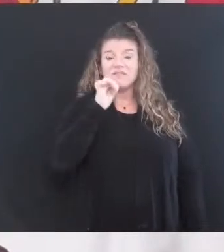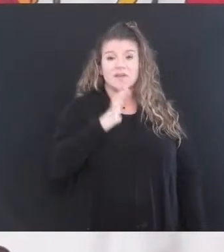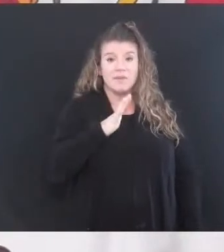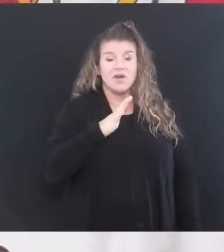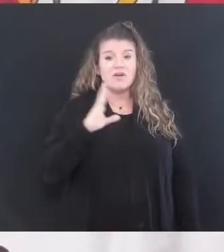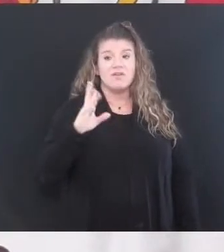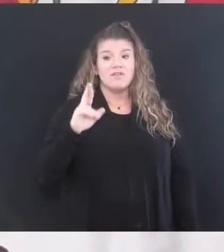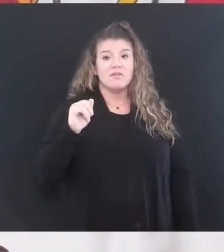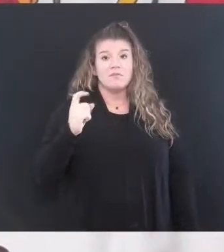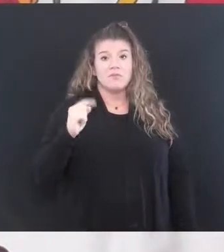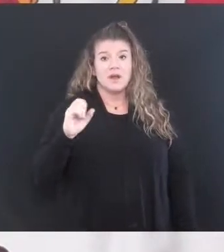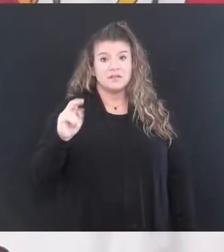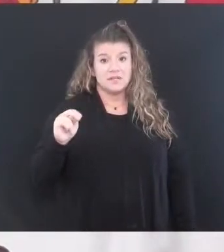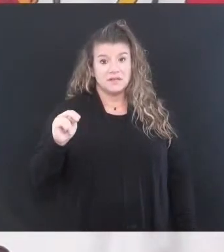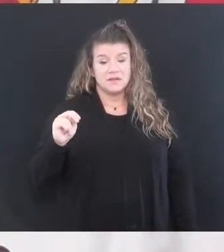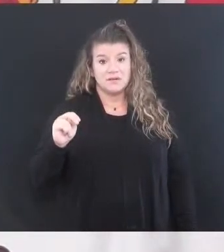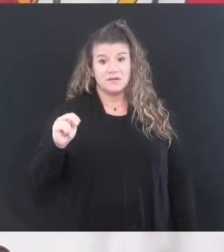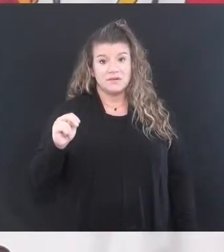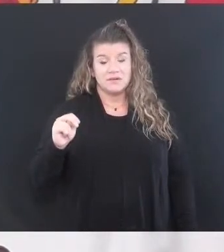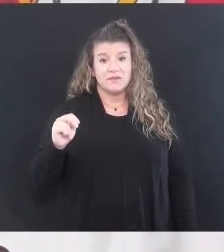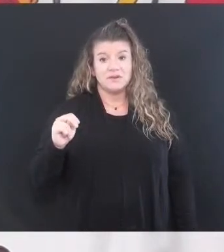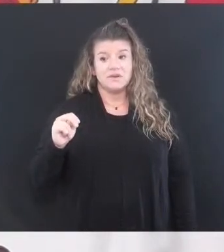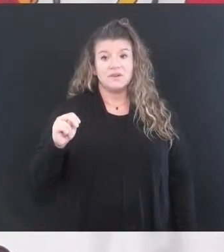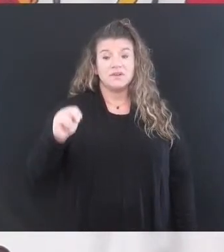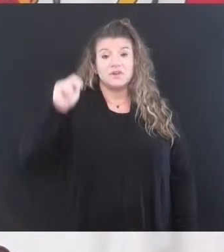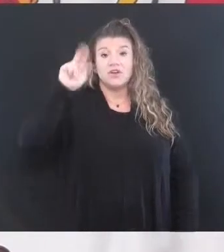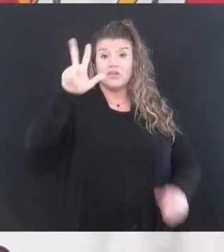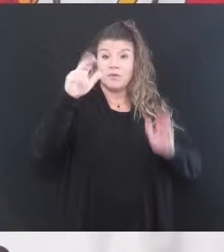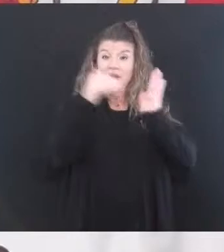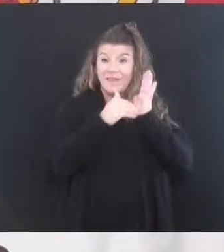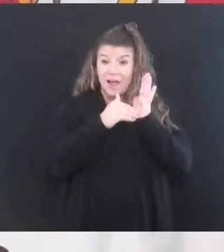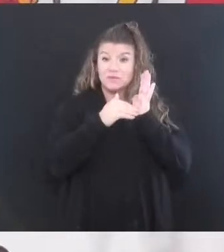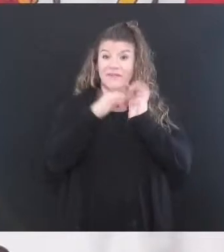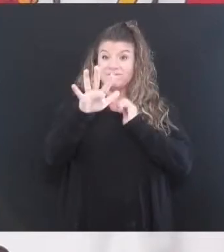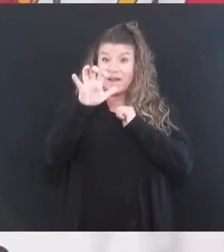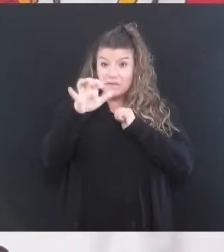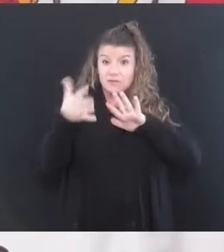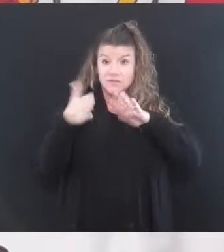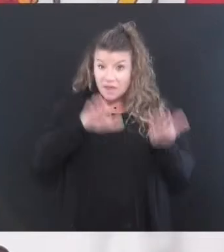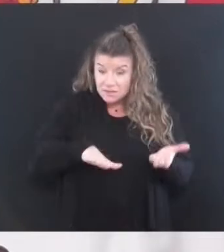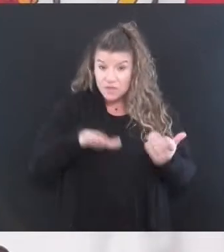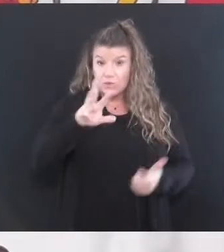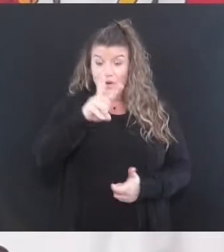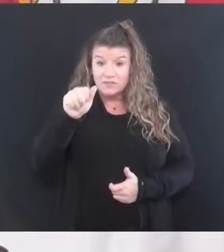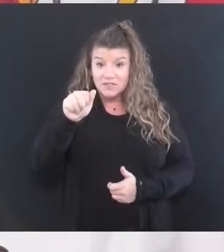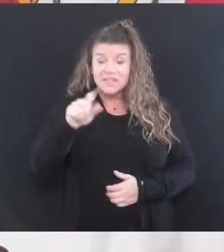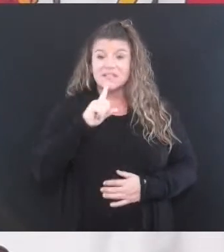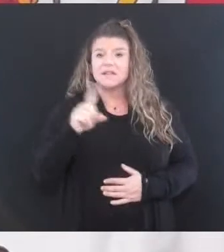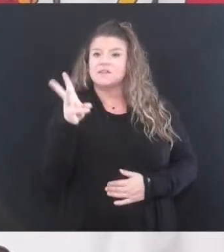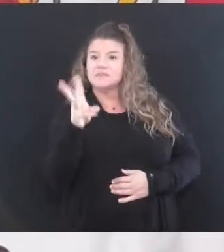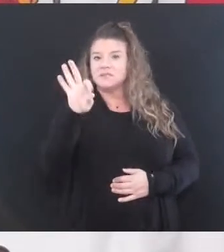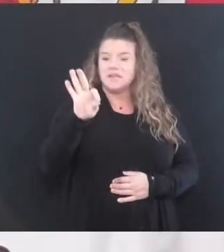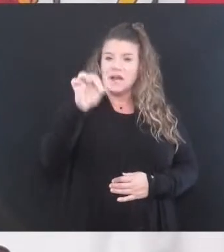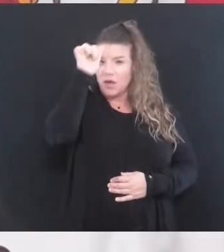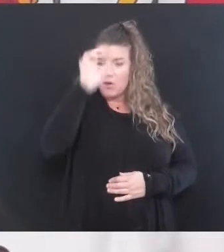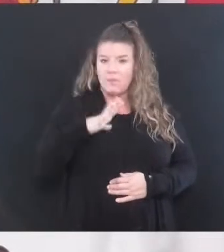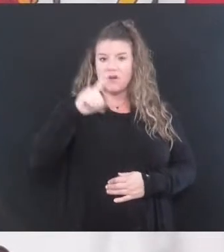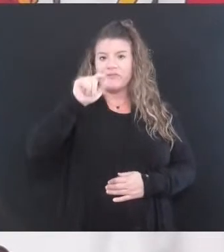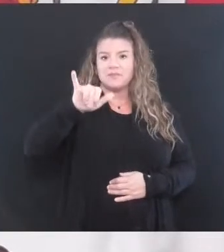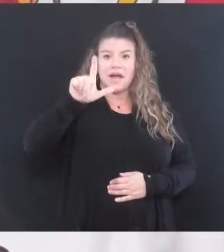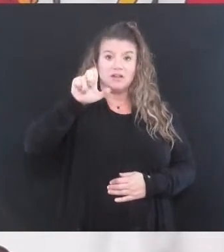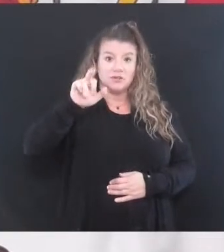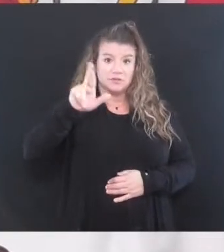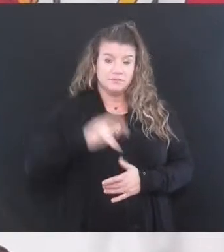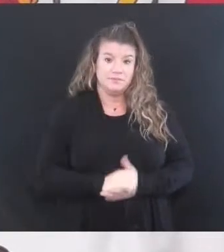from Braxton County. The 3,500th death in West Virginia is a 69-year-old male from Tyler